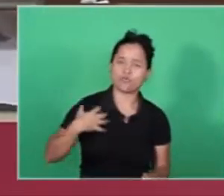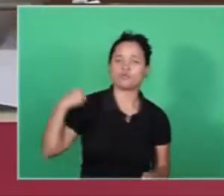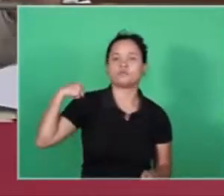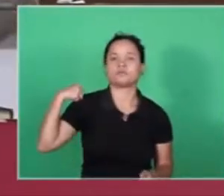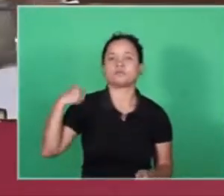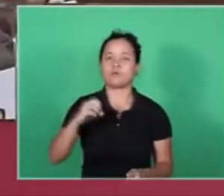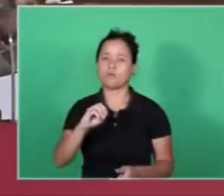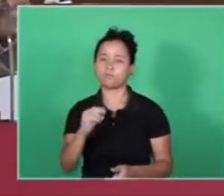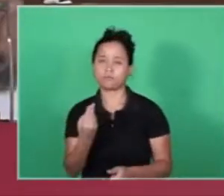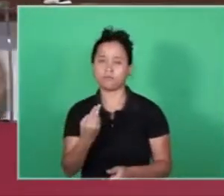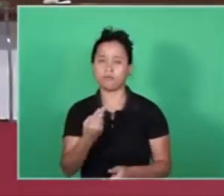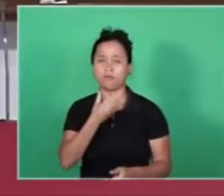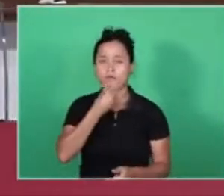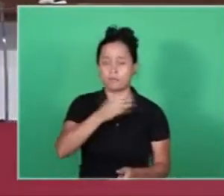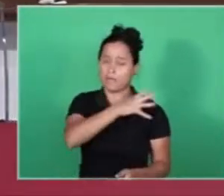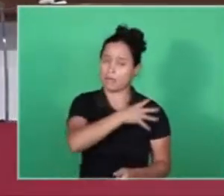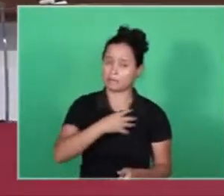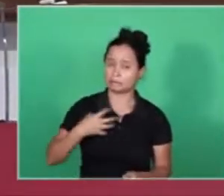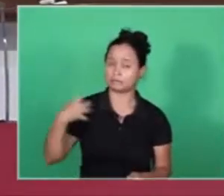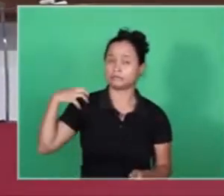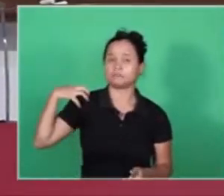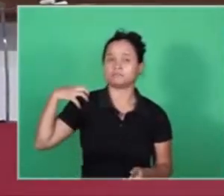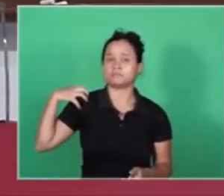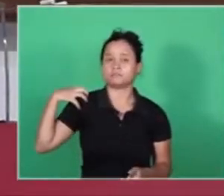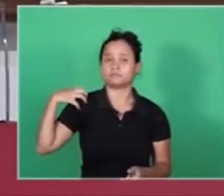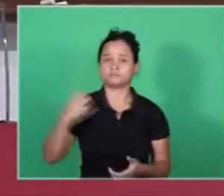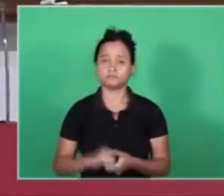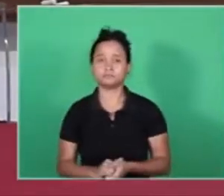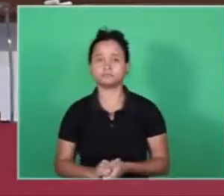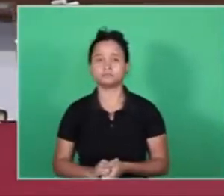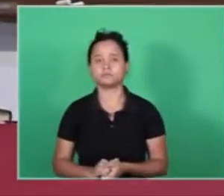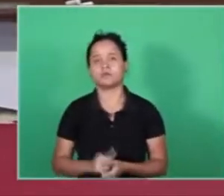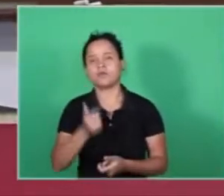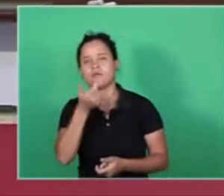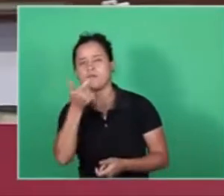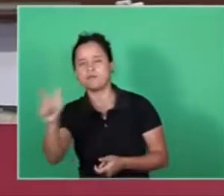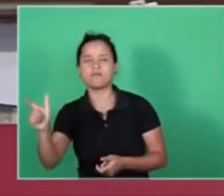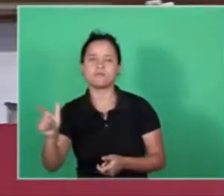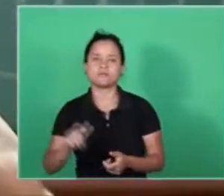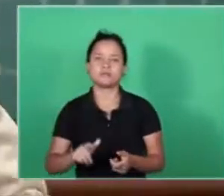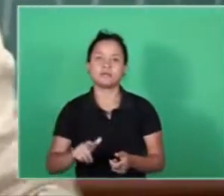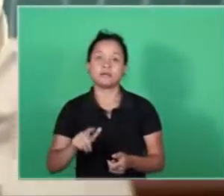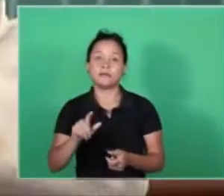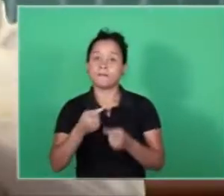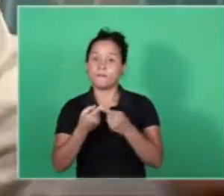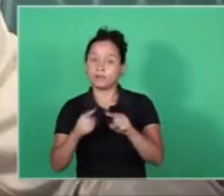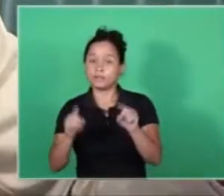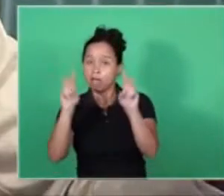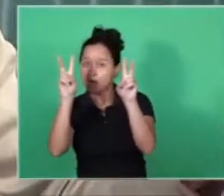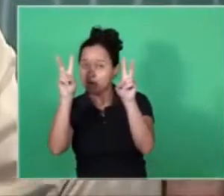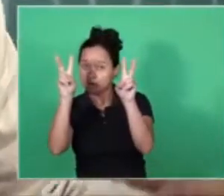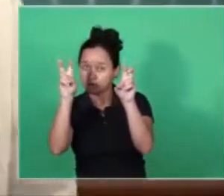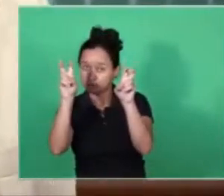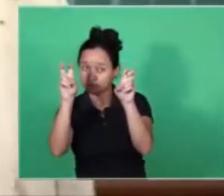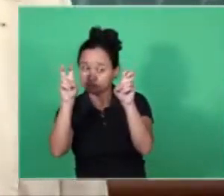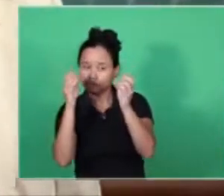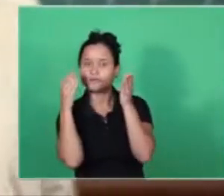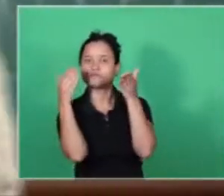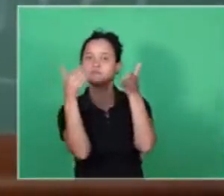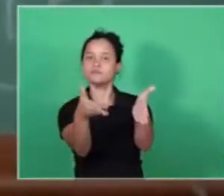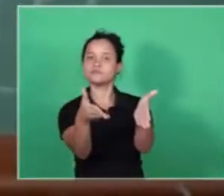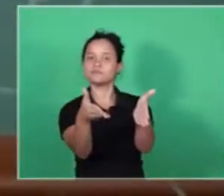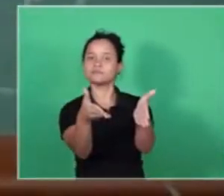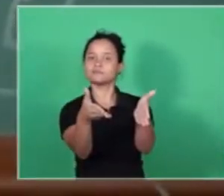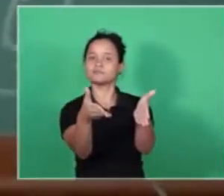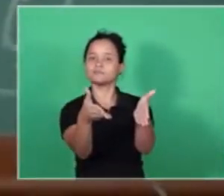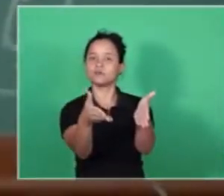Aristotle or Socrates weren't geniuses. They had topics that they thought about that no one